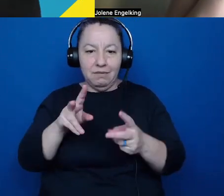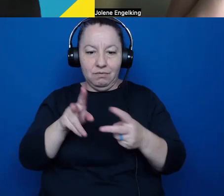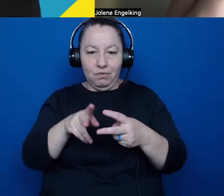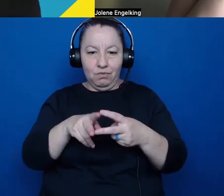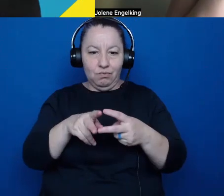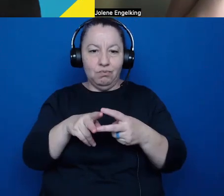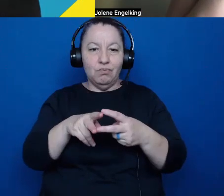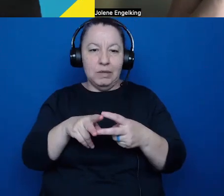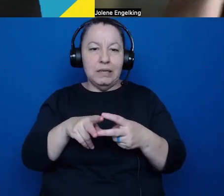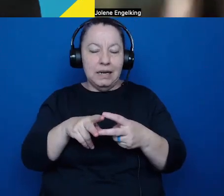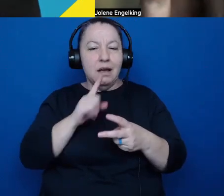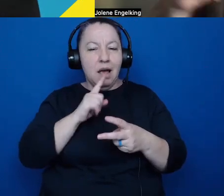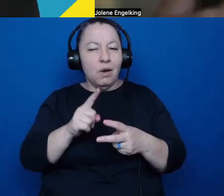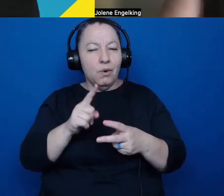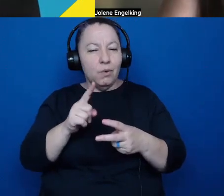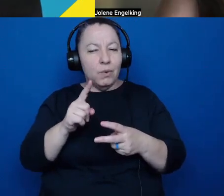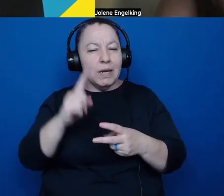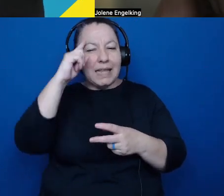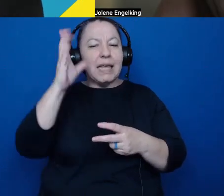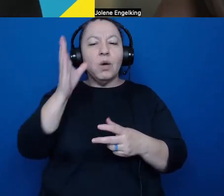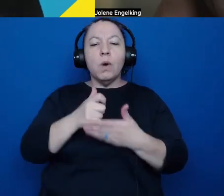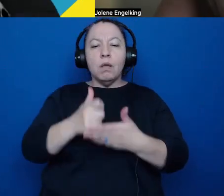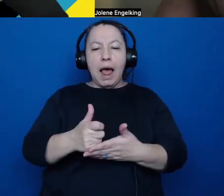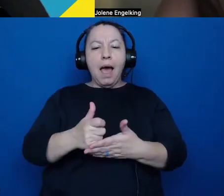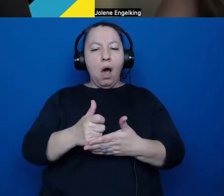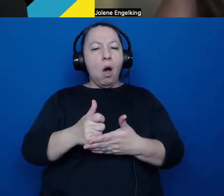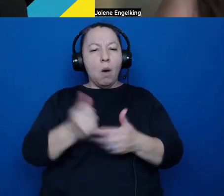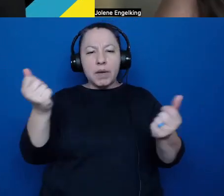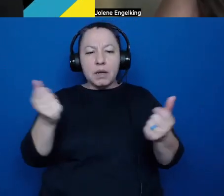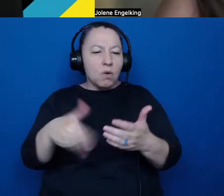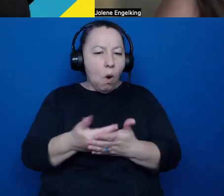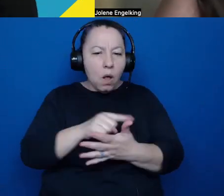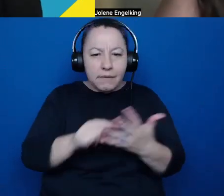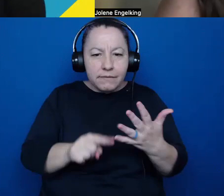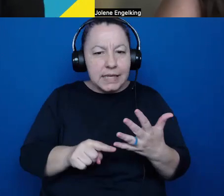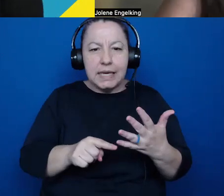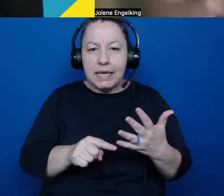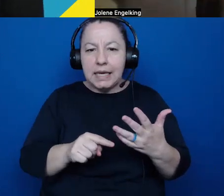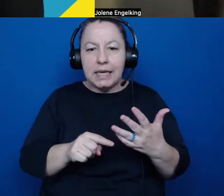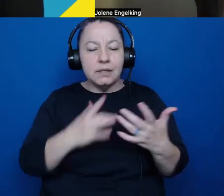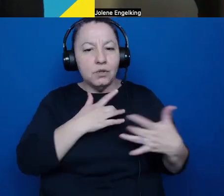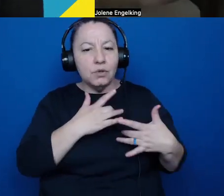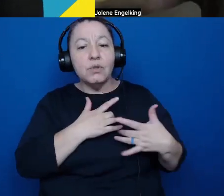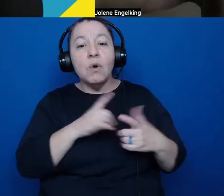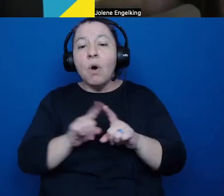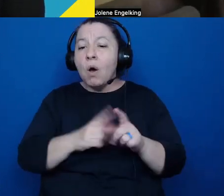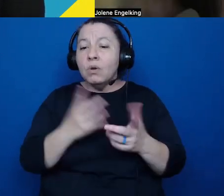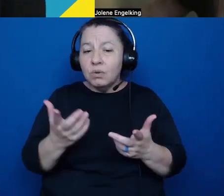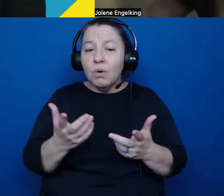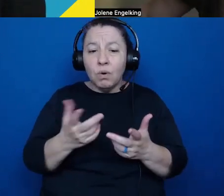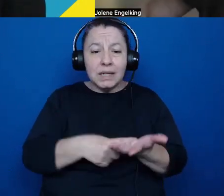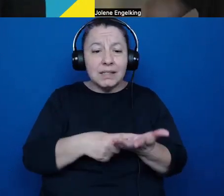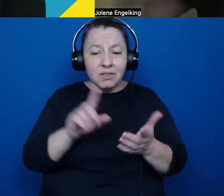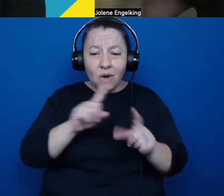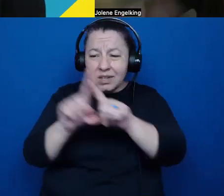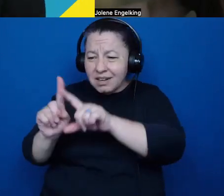think will help in all of these issues, as well as then we're also talking about like all of these different tribes out there. Shayla's